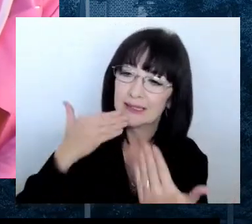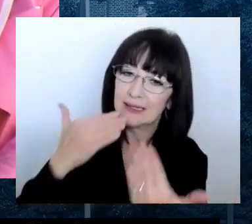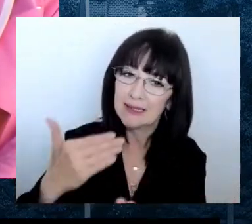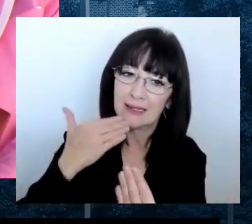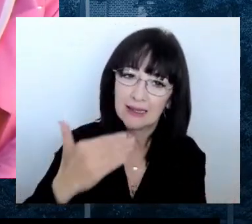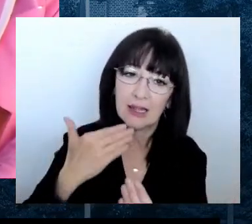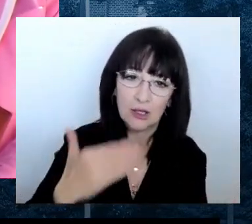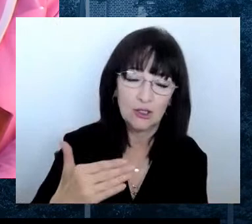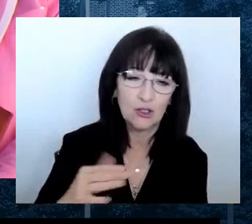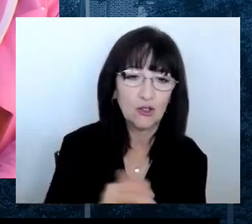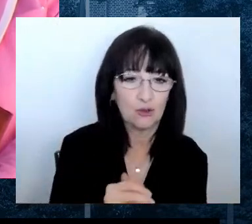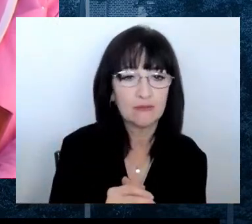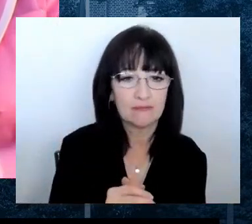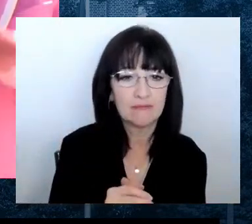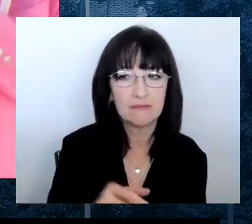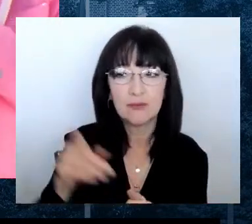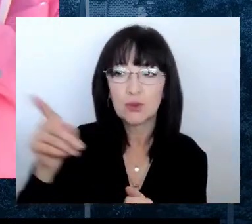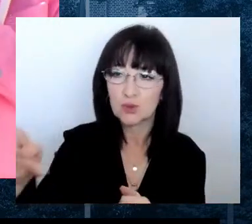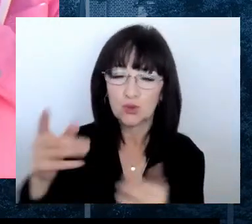on making Delaware healthier.